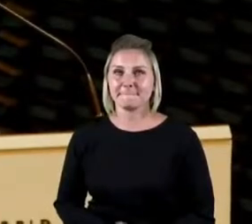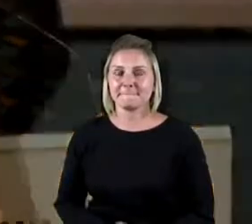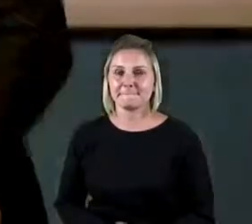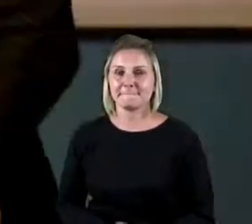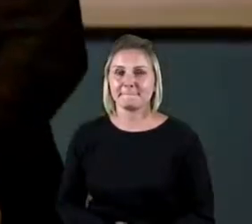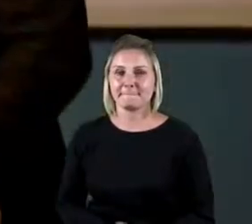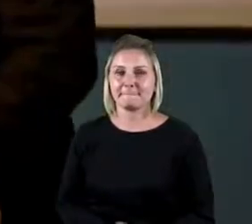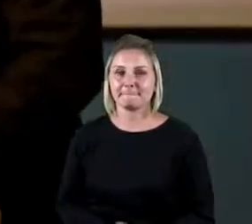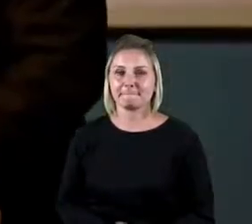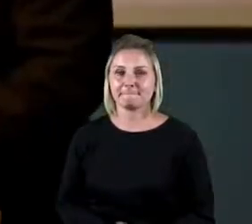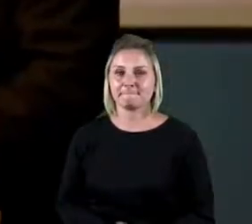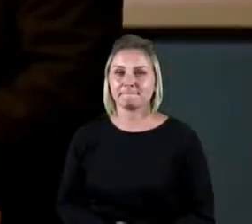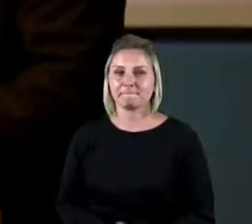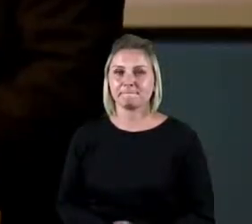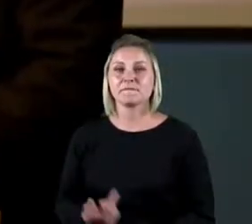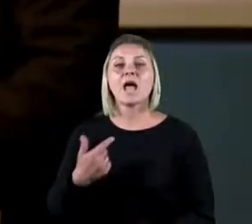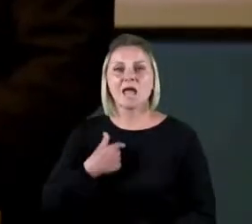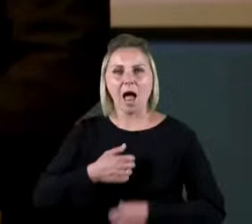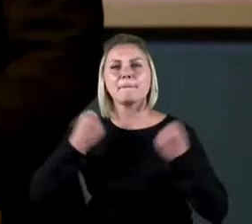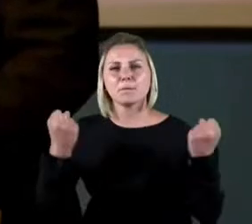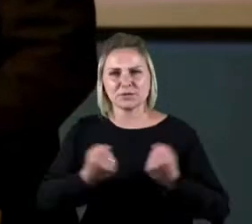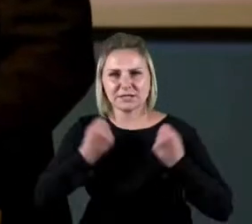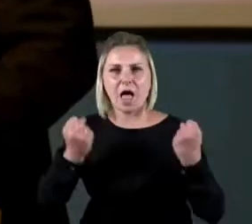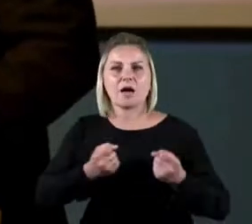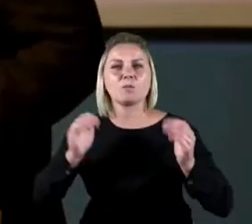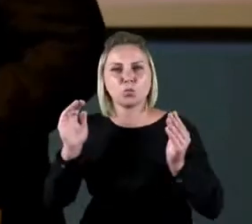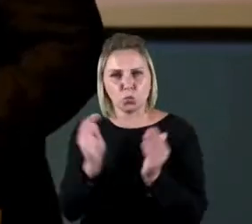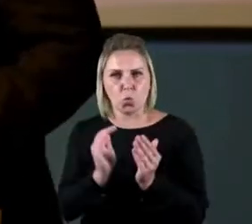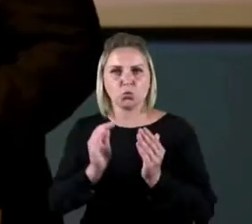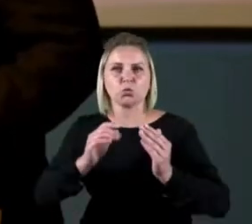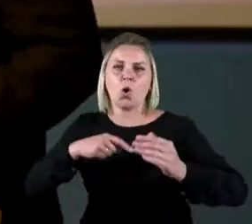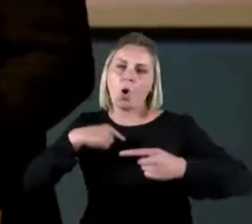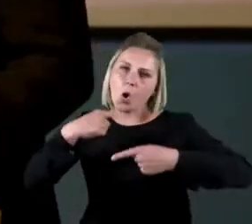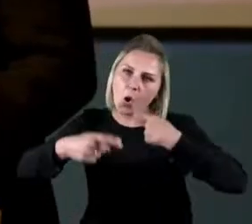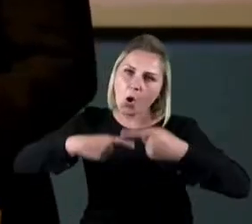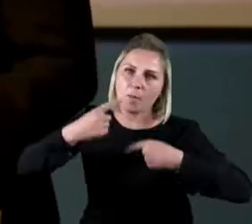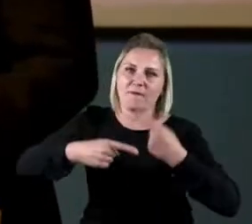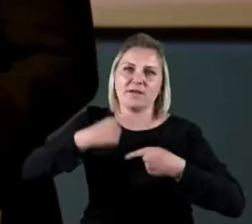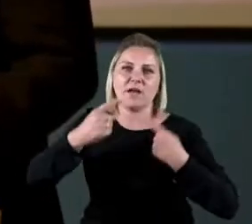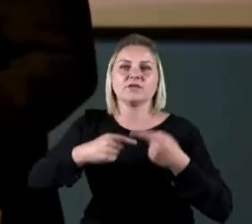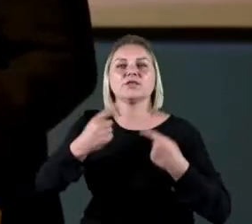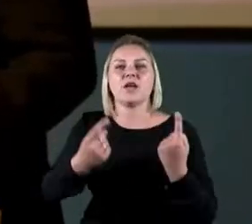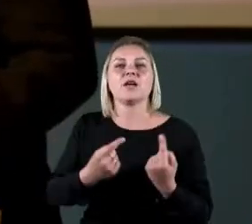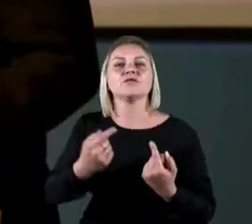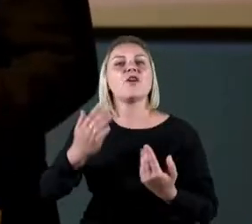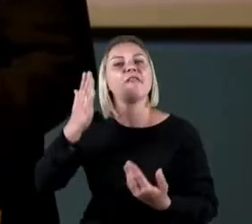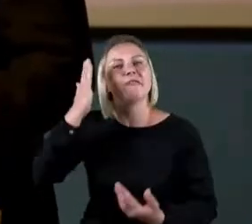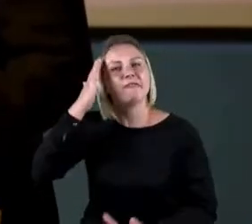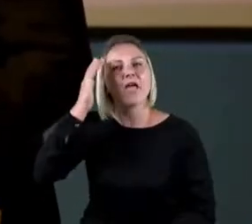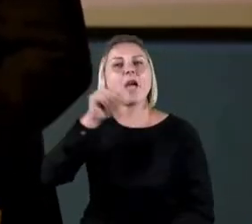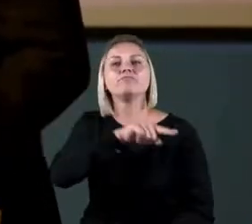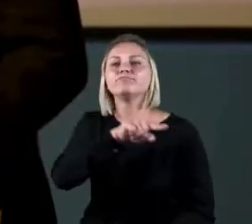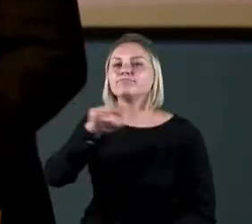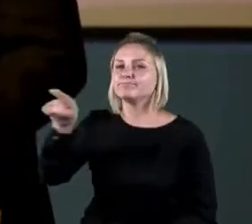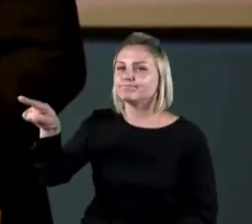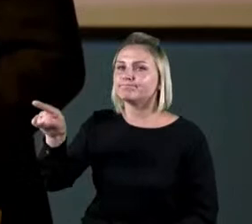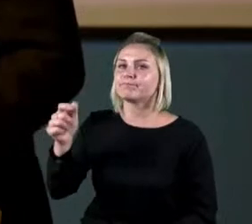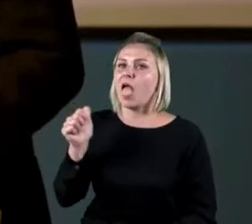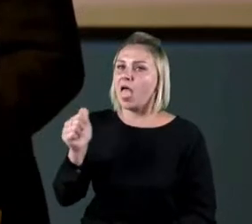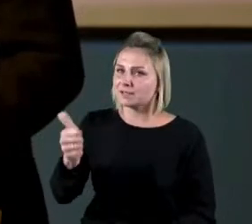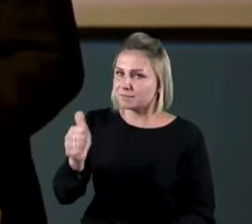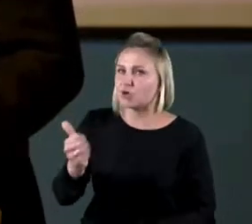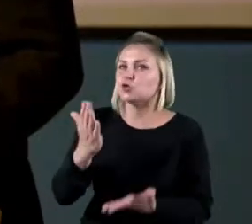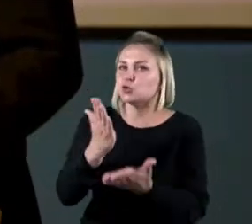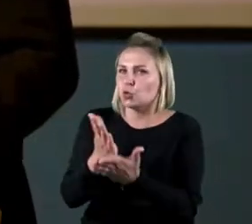I will try in a very brief manner. I think that all of